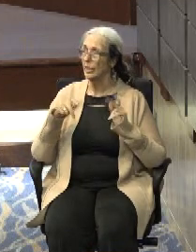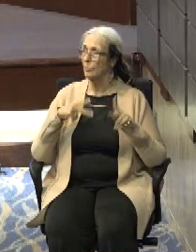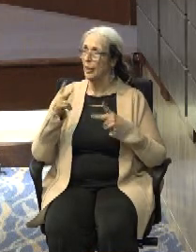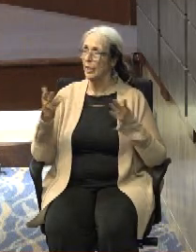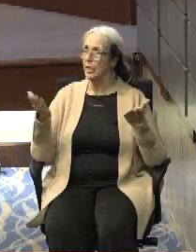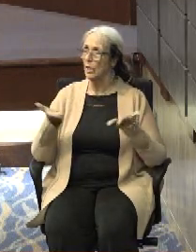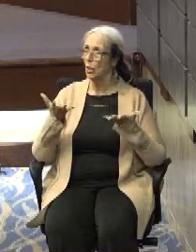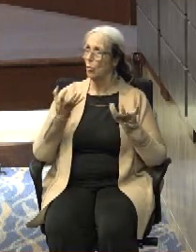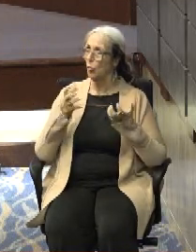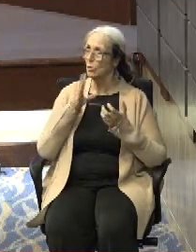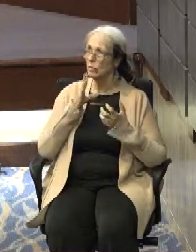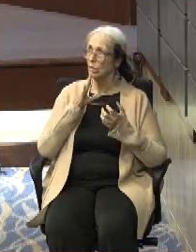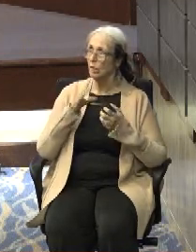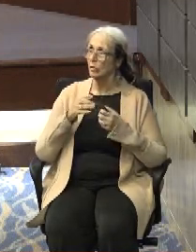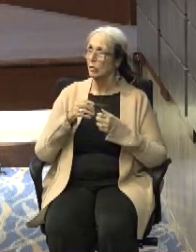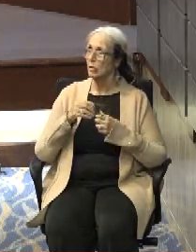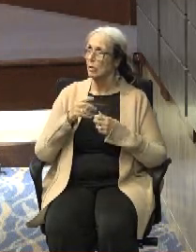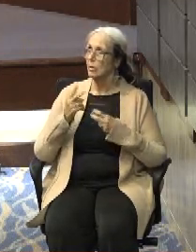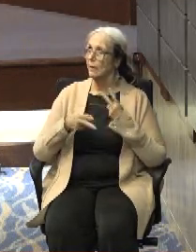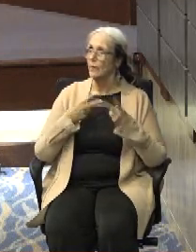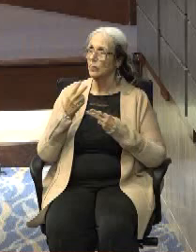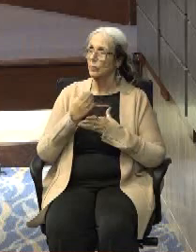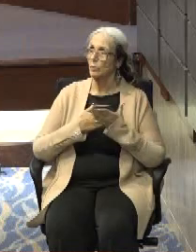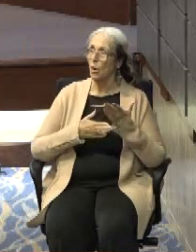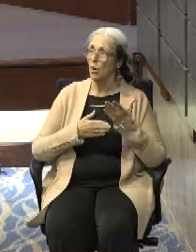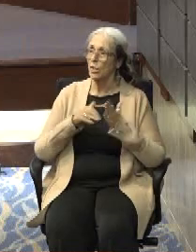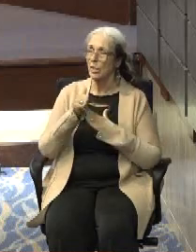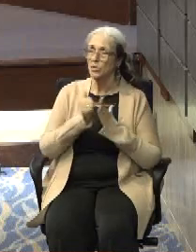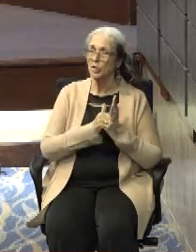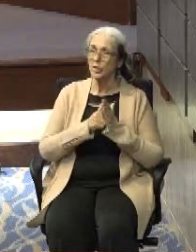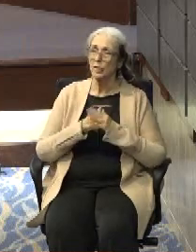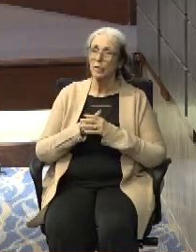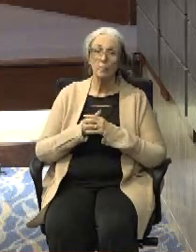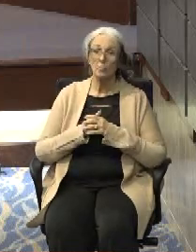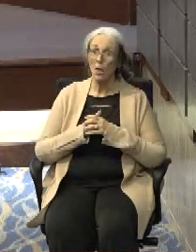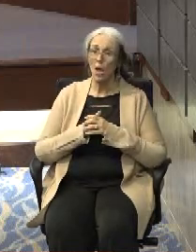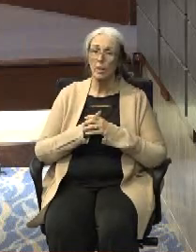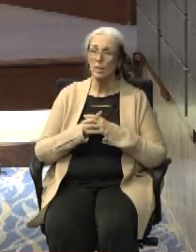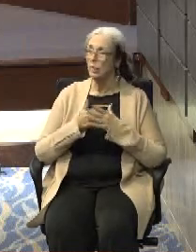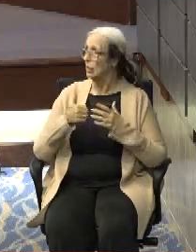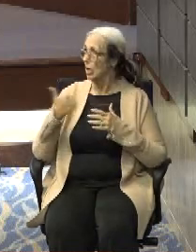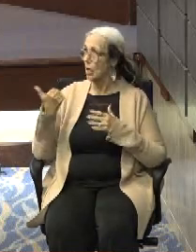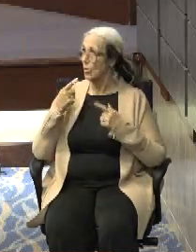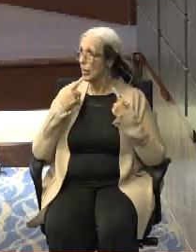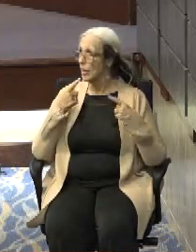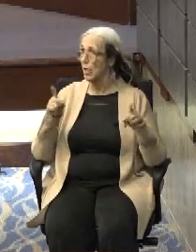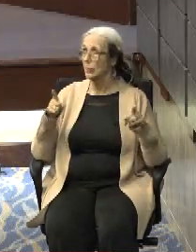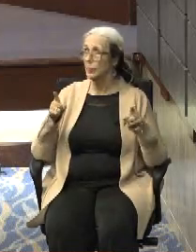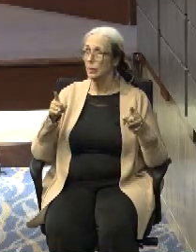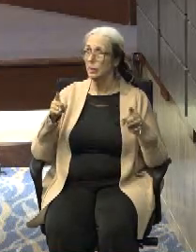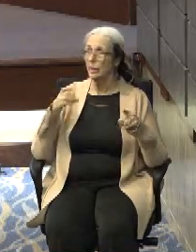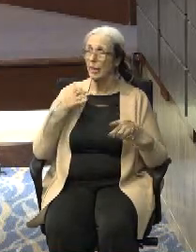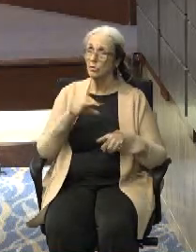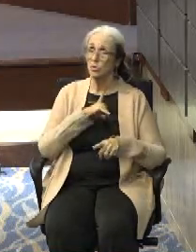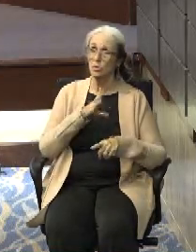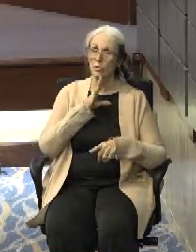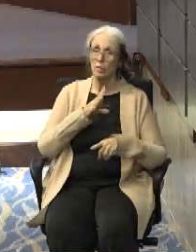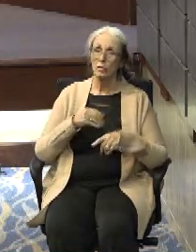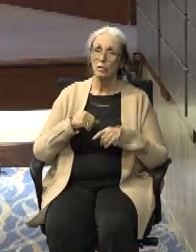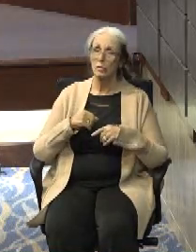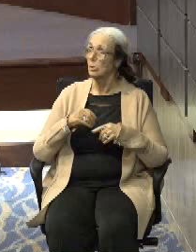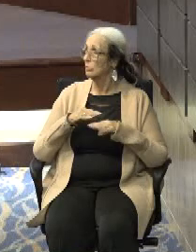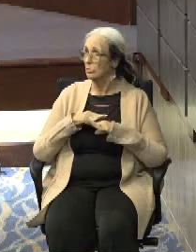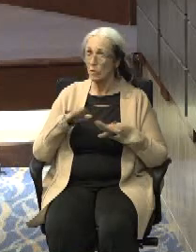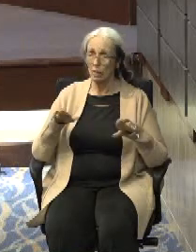who'd like to speak during the hearing of visitors portion of the agenda? If not, are there any announcements the council would like to make? Are